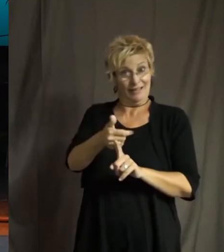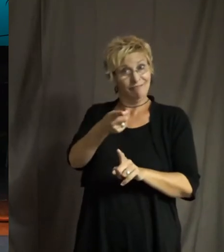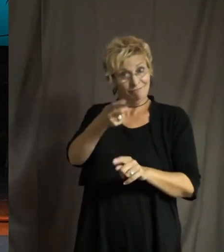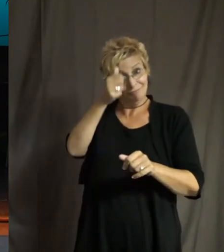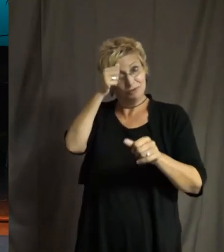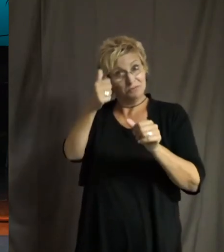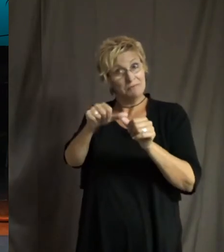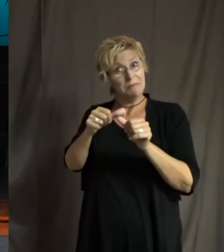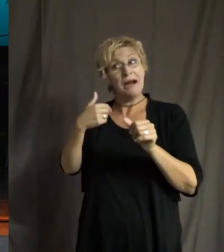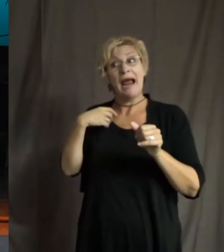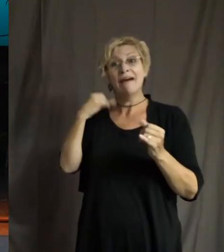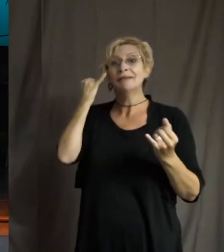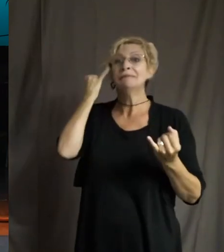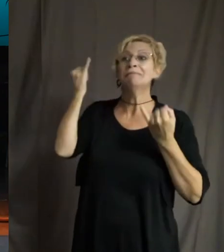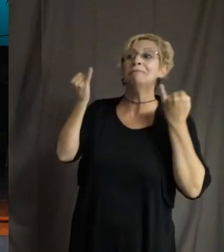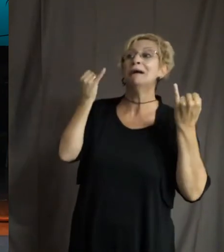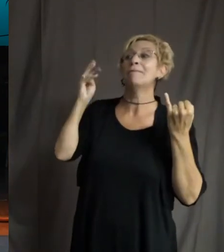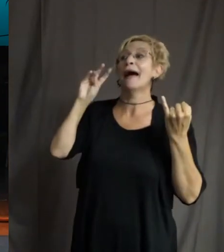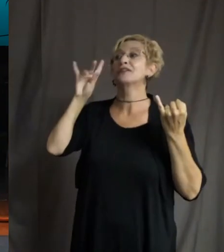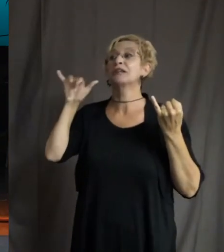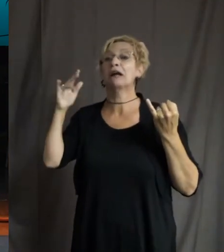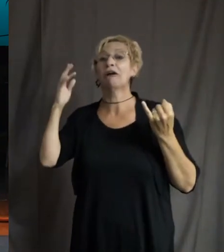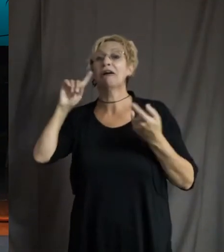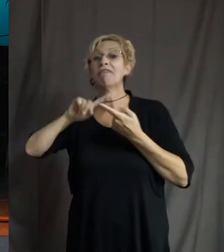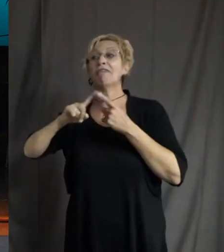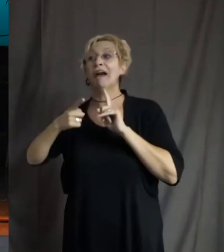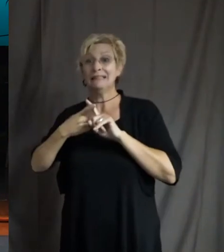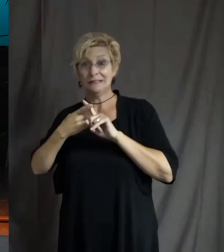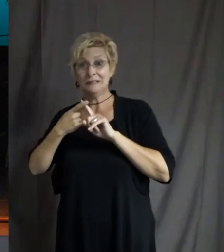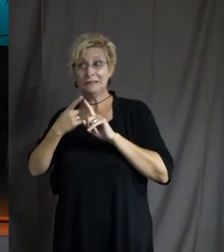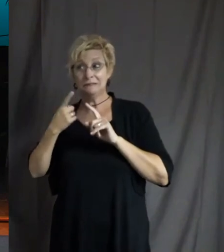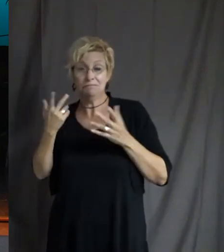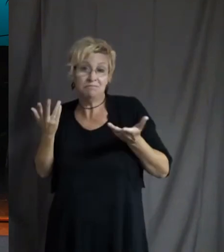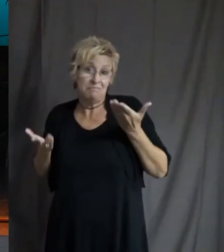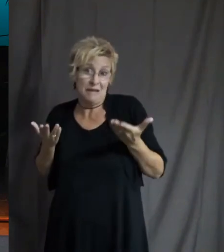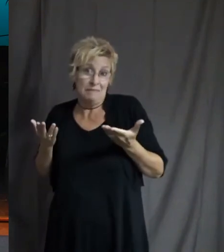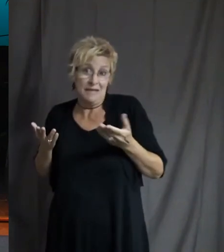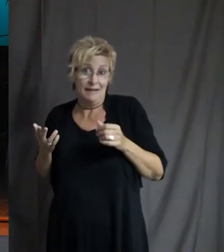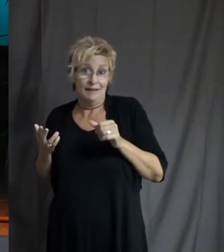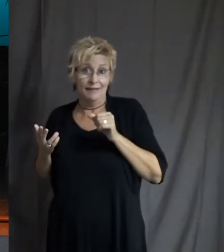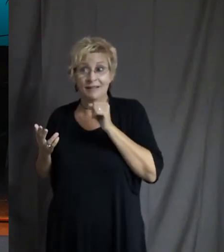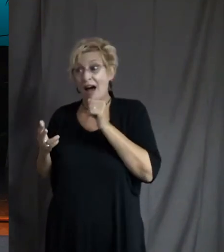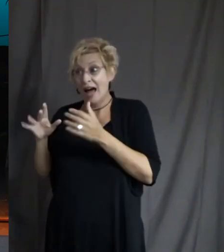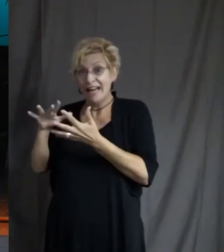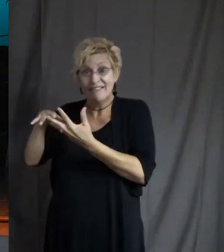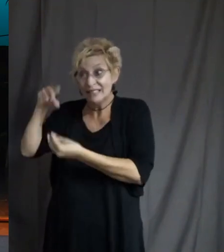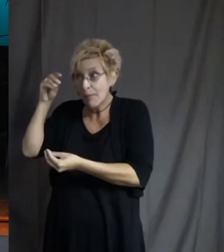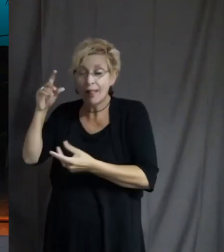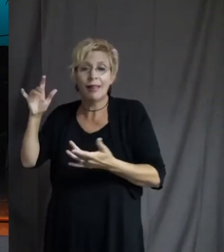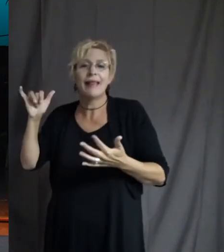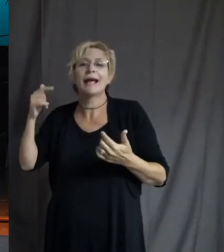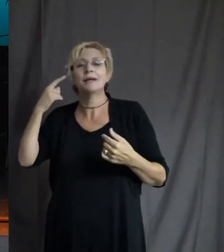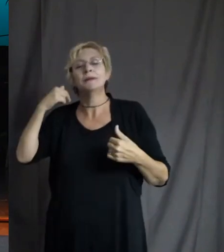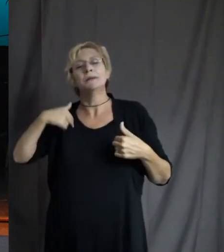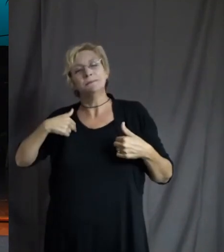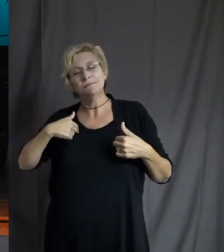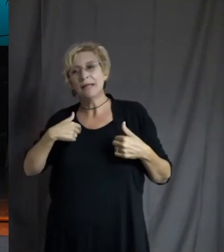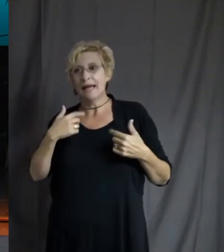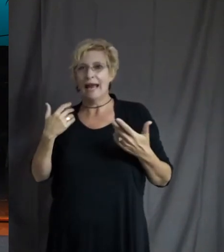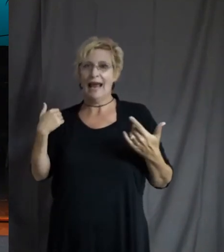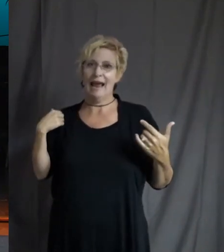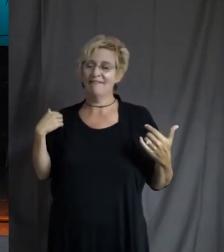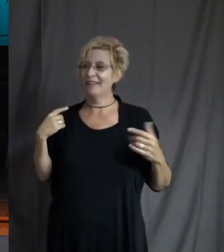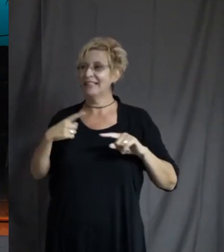any imaginary friends. Perhaps they weren't invisible. Perhaps, like me, they were